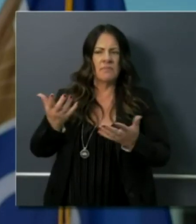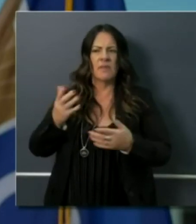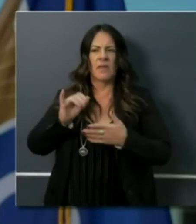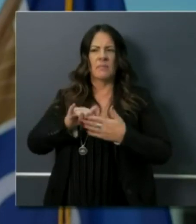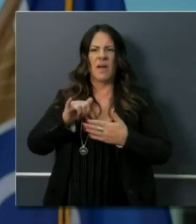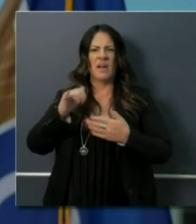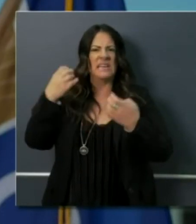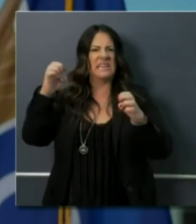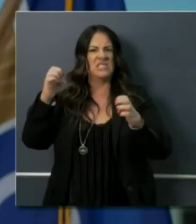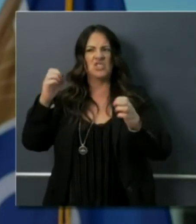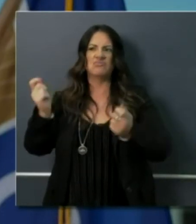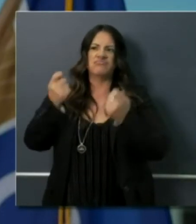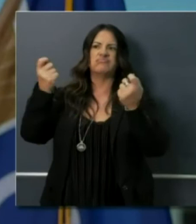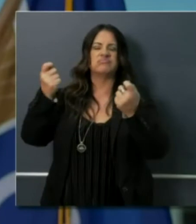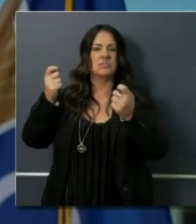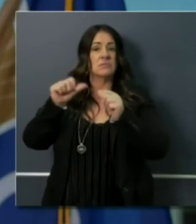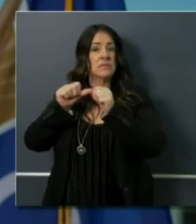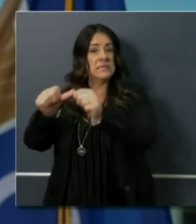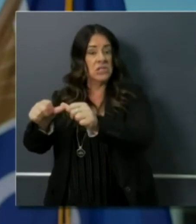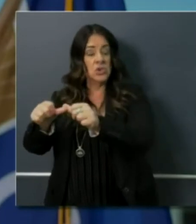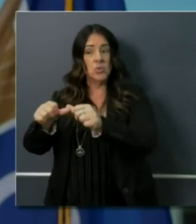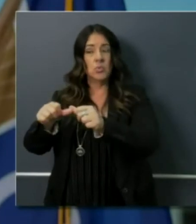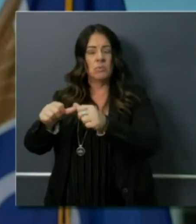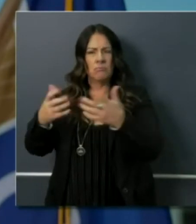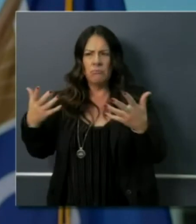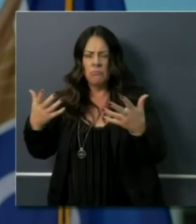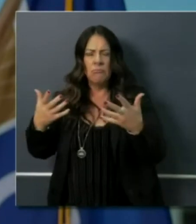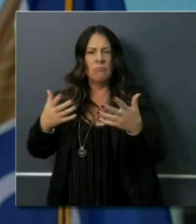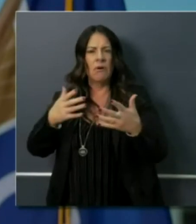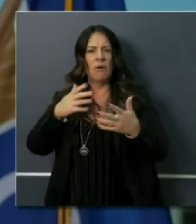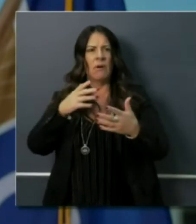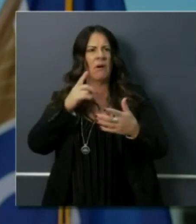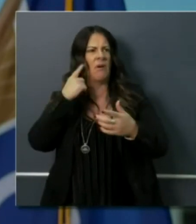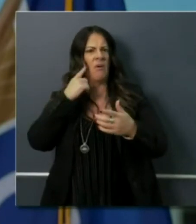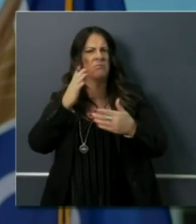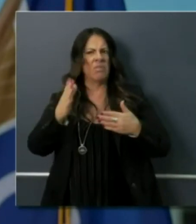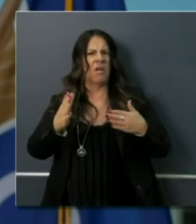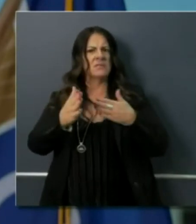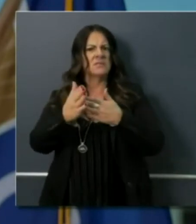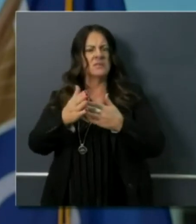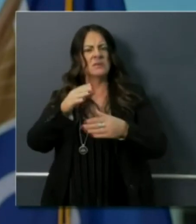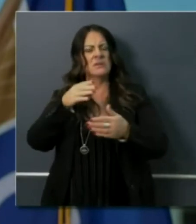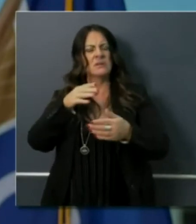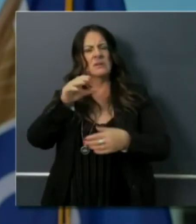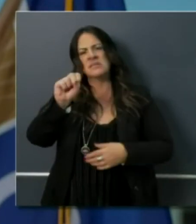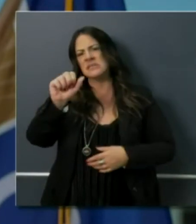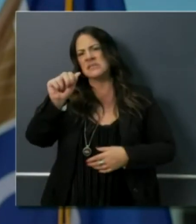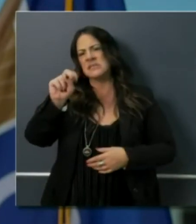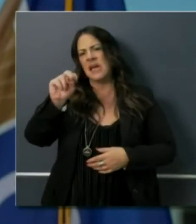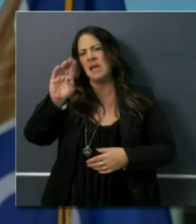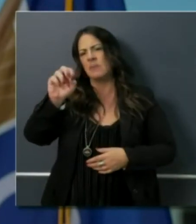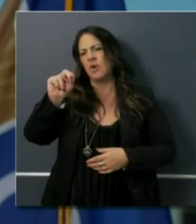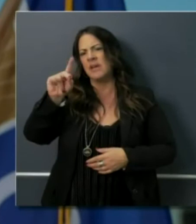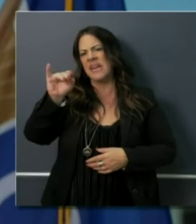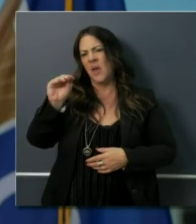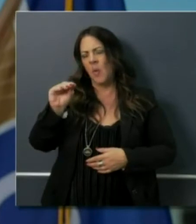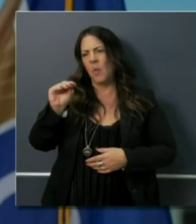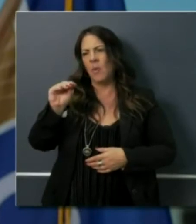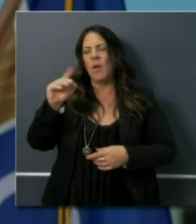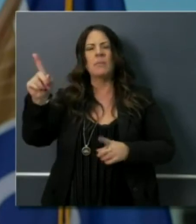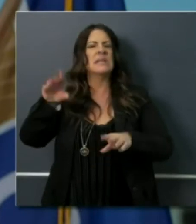can be done. There was a lawsuit threatened against San Bernardino County. Apparently San Bernardino County now is offering guidance